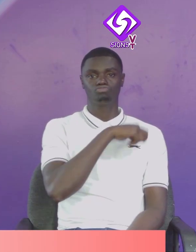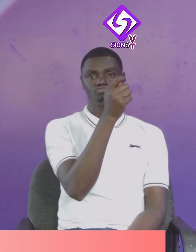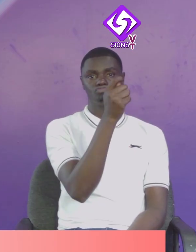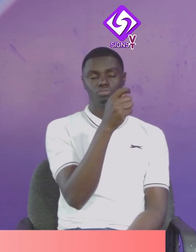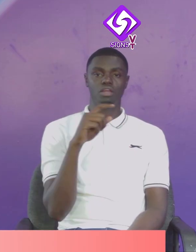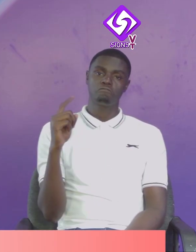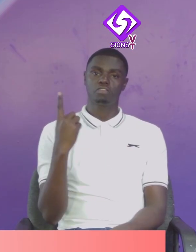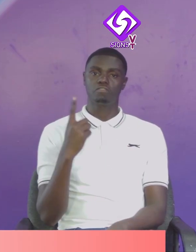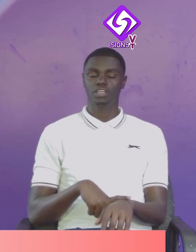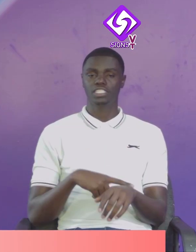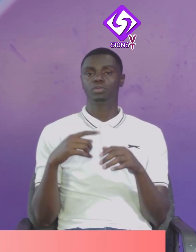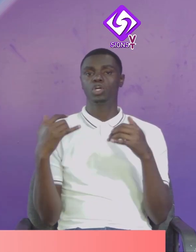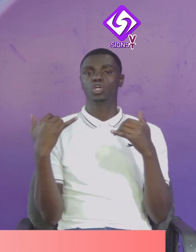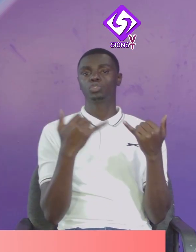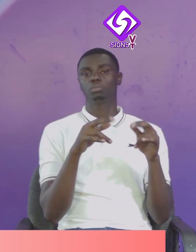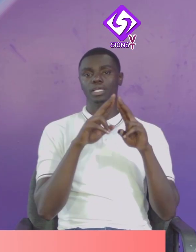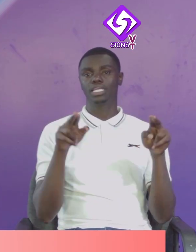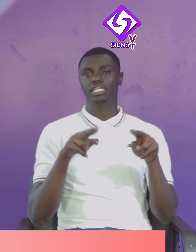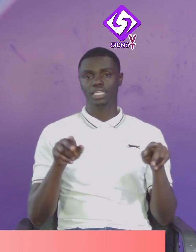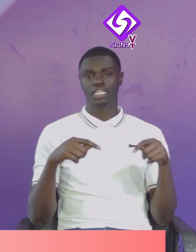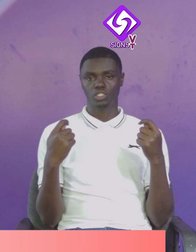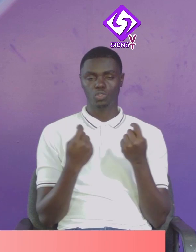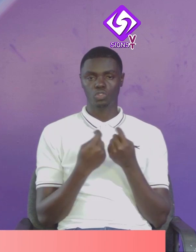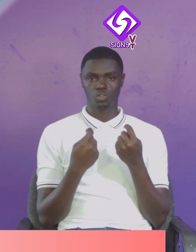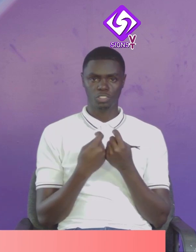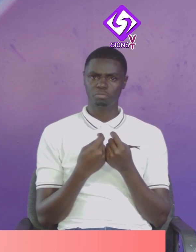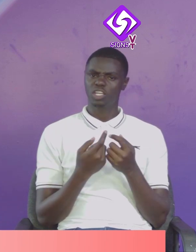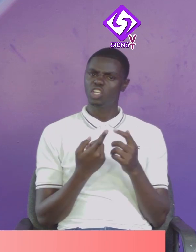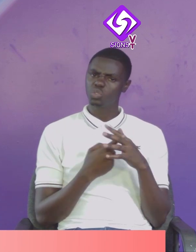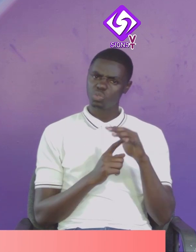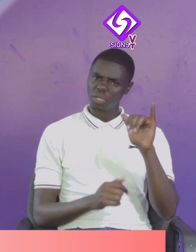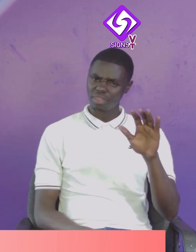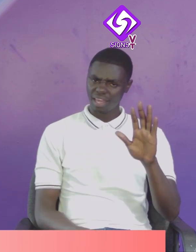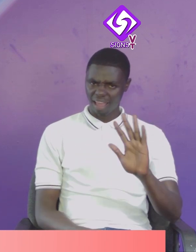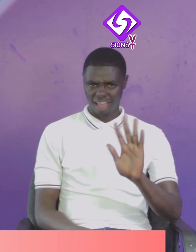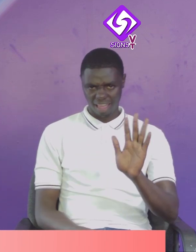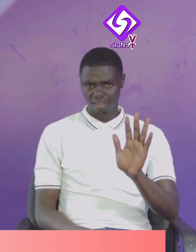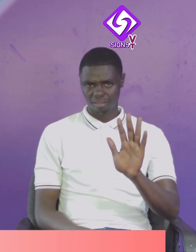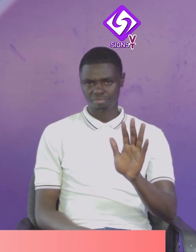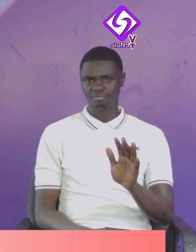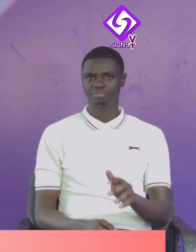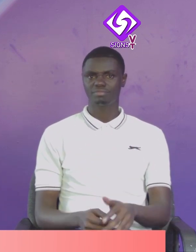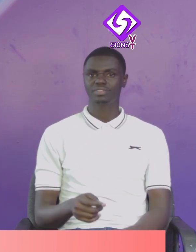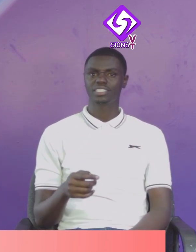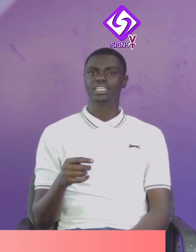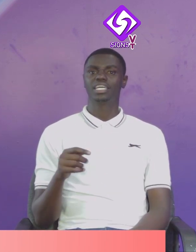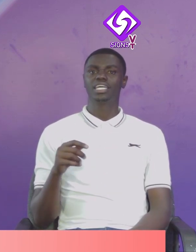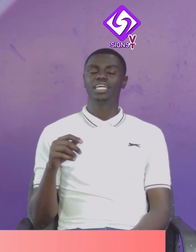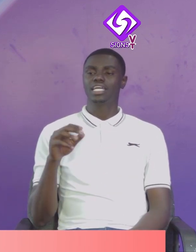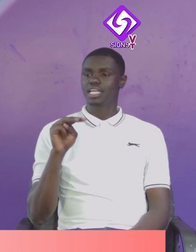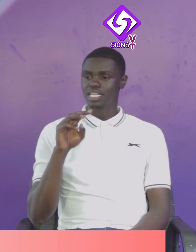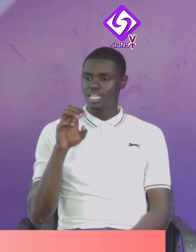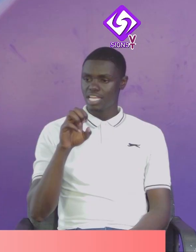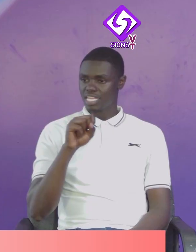time playing in the international scene. But that, to say that hiyo kwanza, of course, the Messi fans and anti-Ronaldo